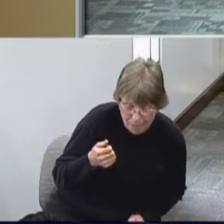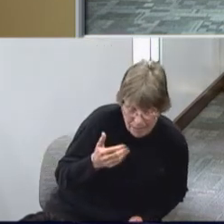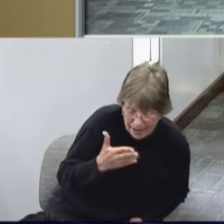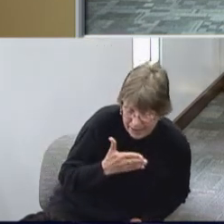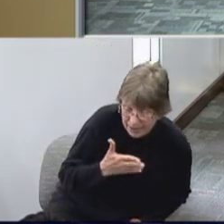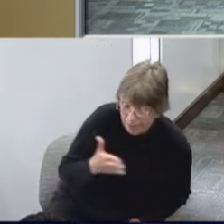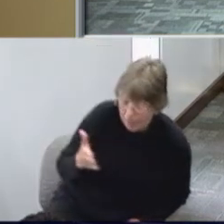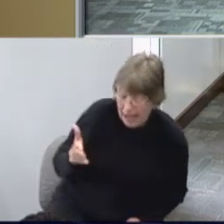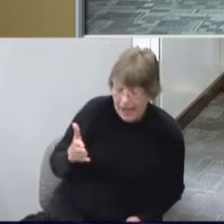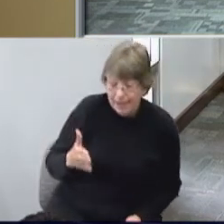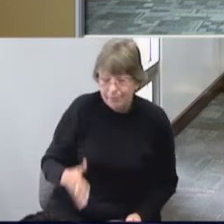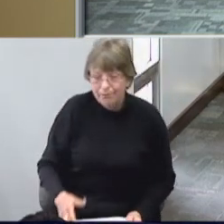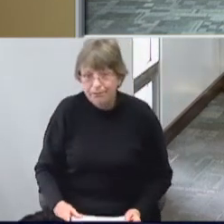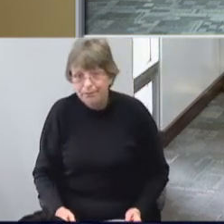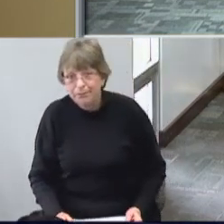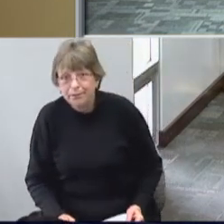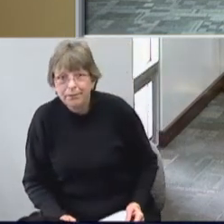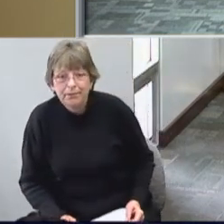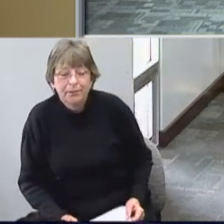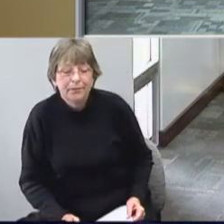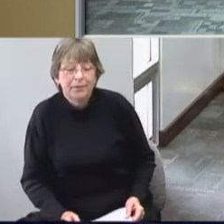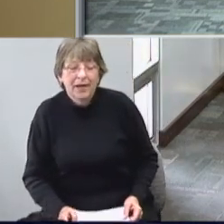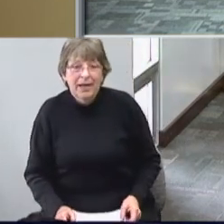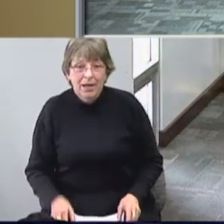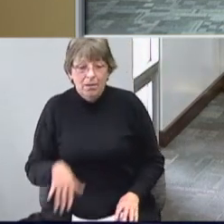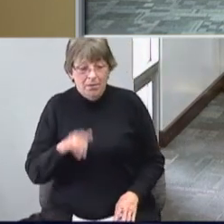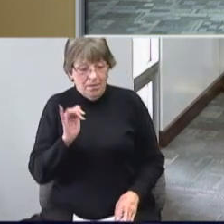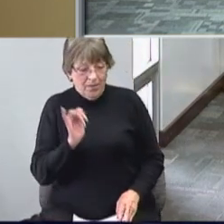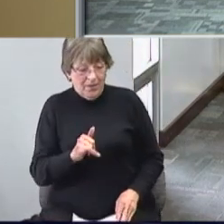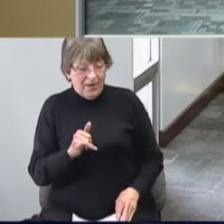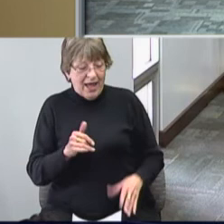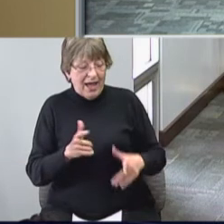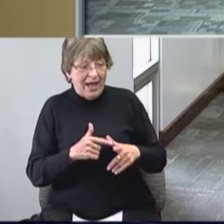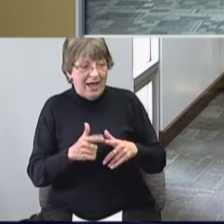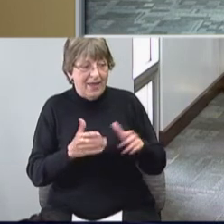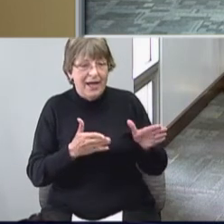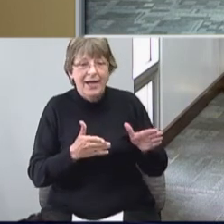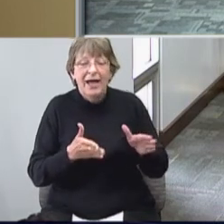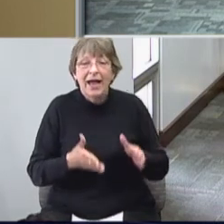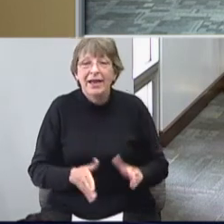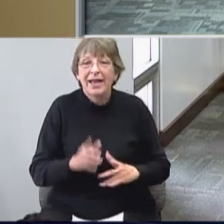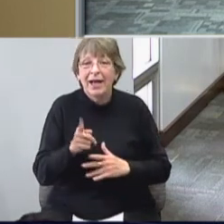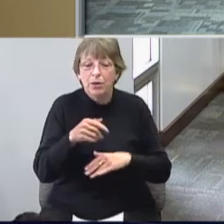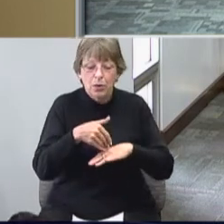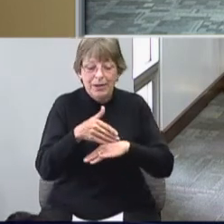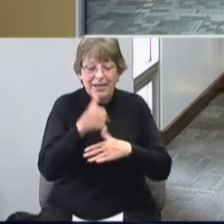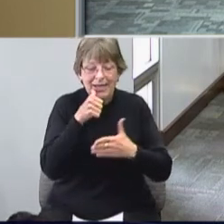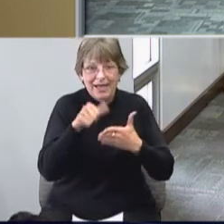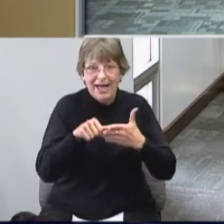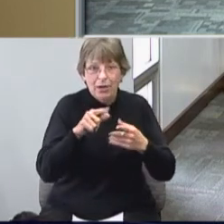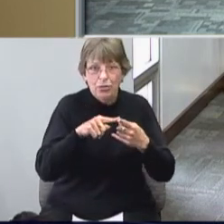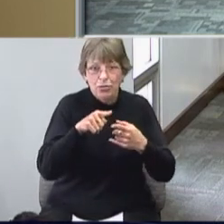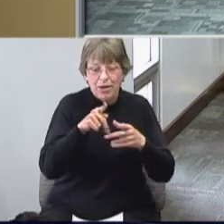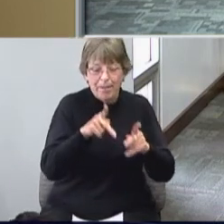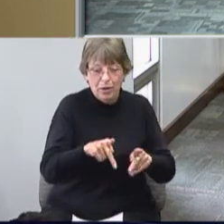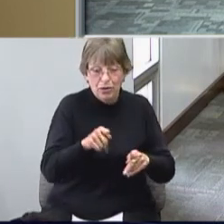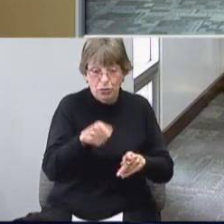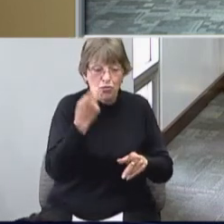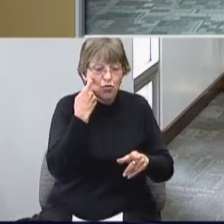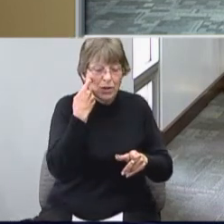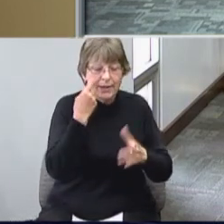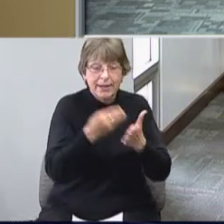way to allow you to be able to send this person a letter saying, you've just